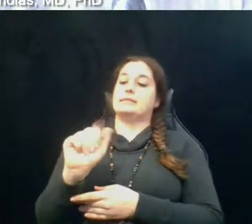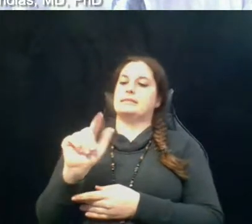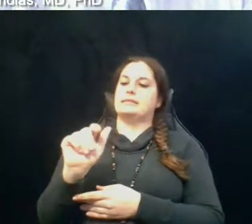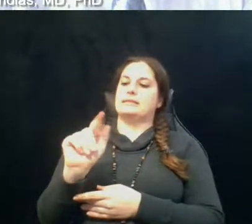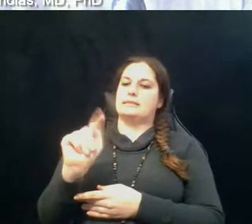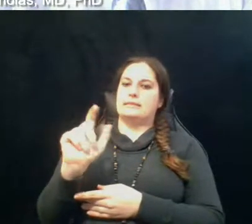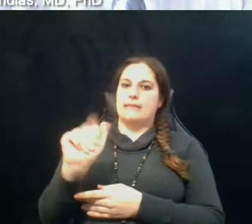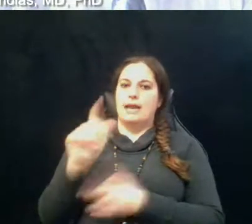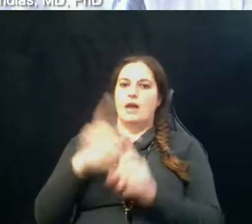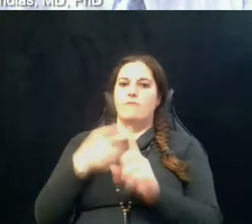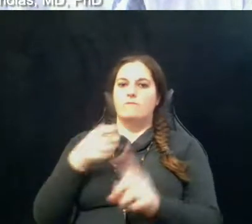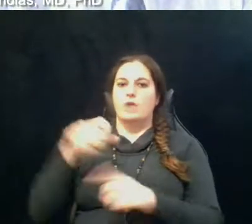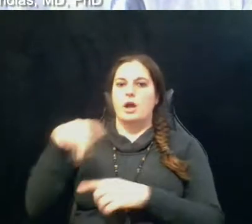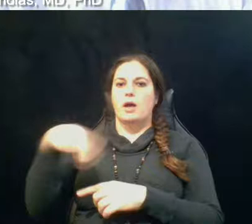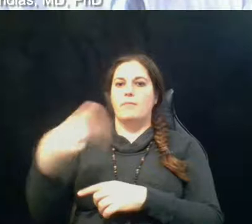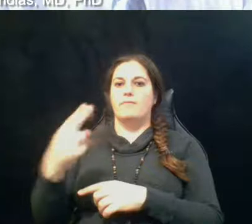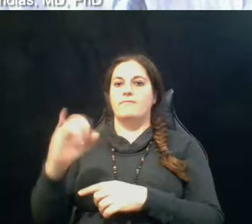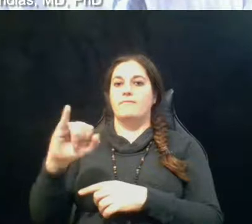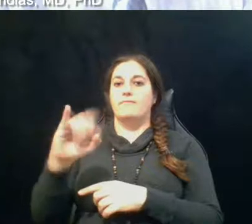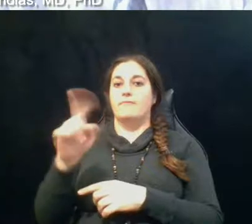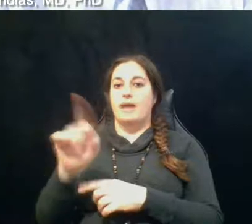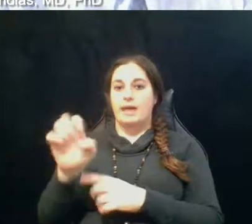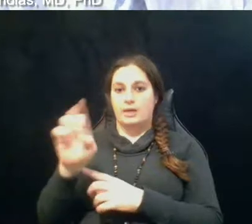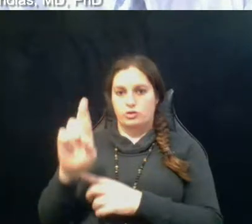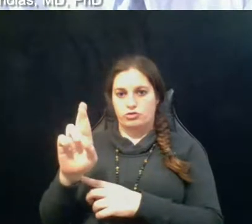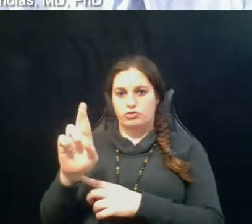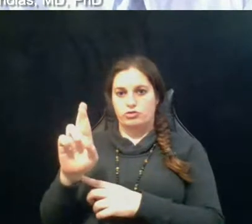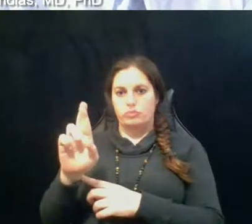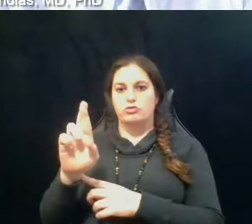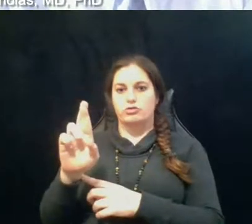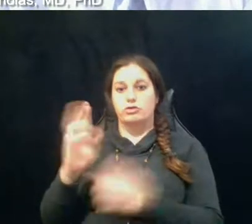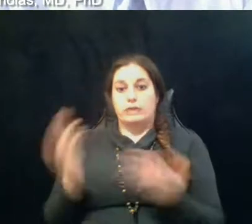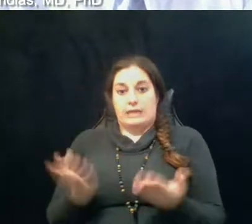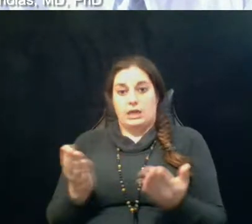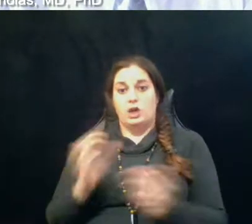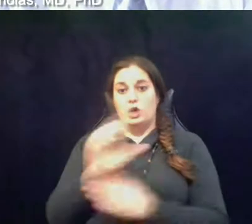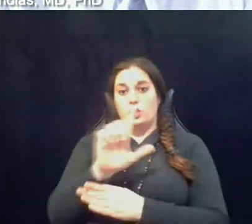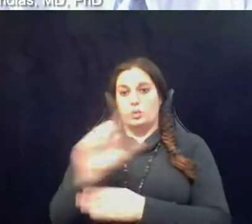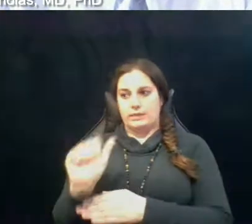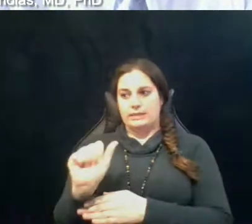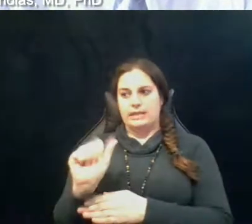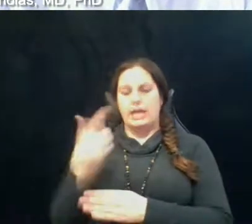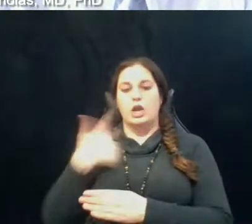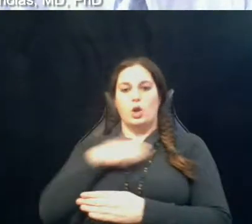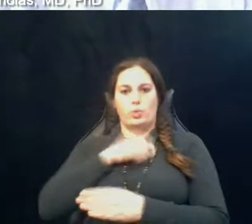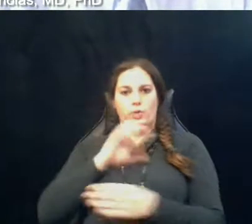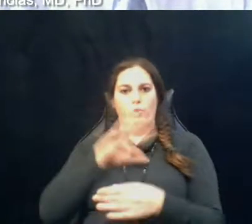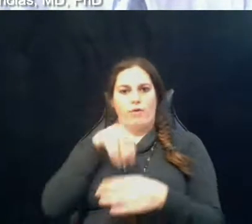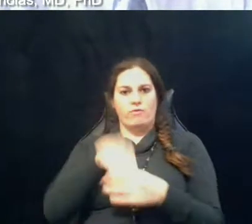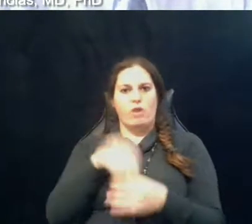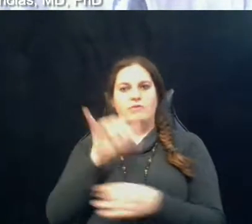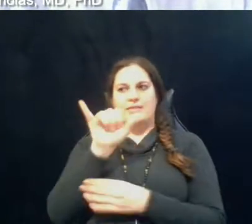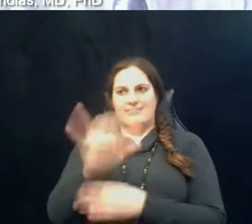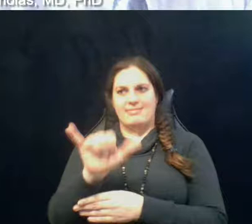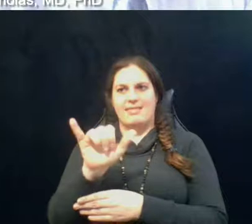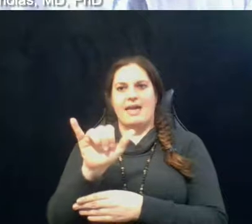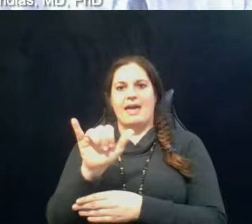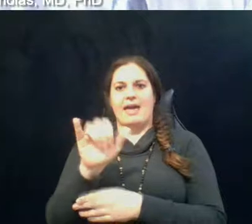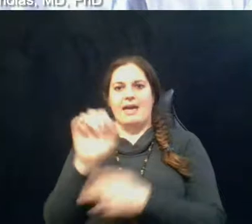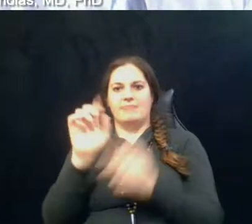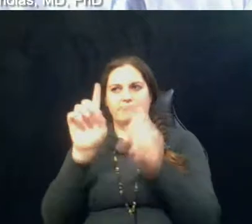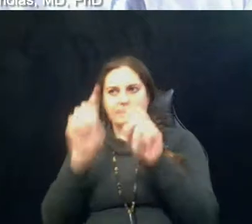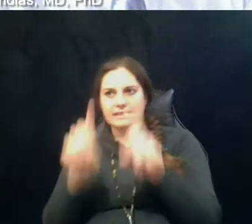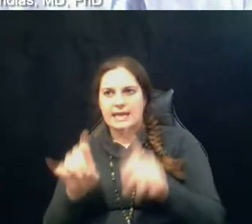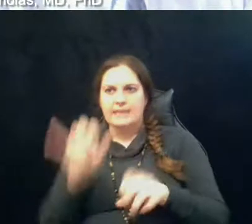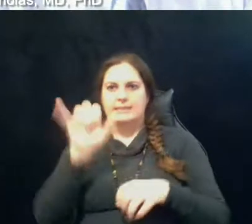community. So those of us here in Louisiana participated in that trial and contributed to that information that led